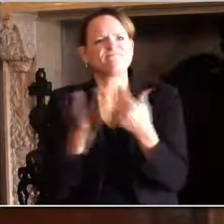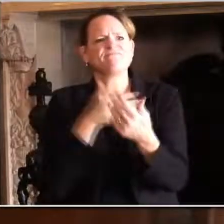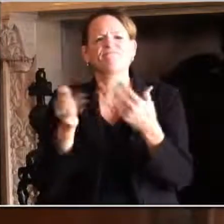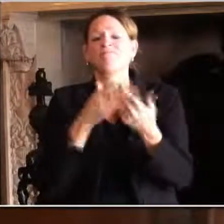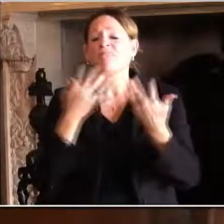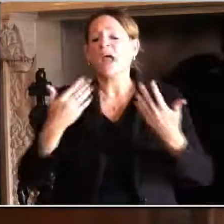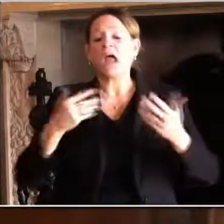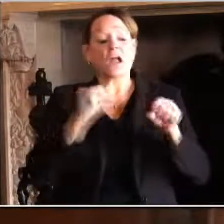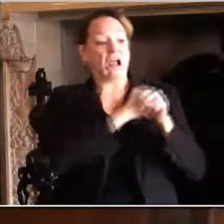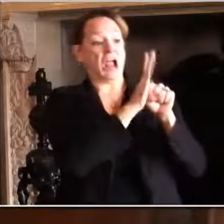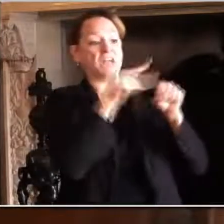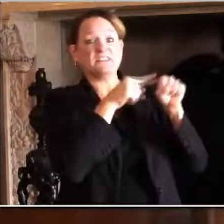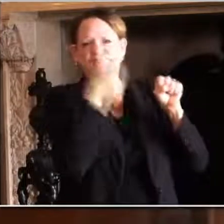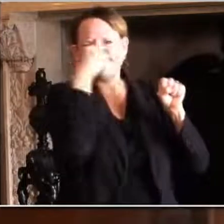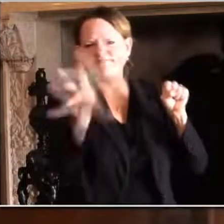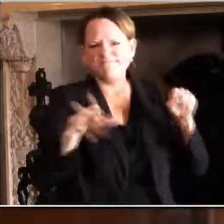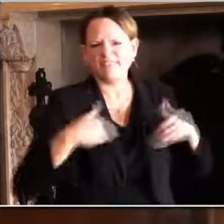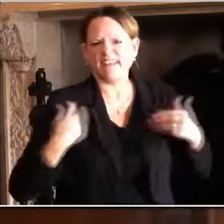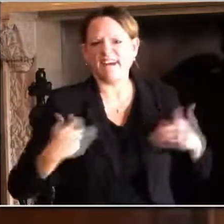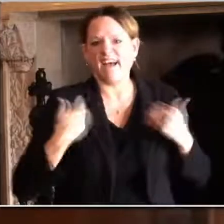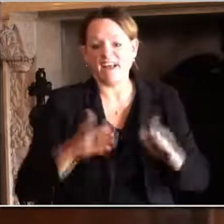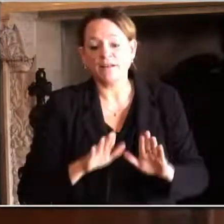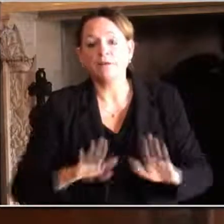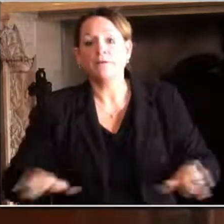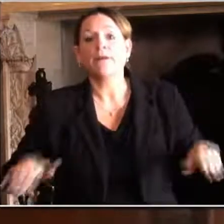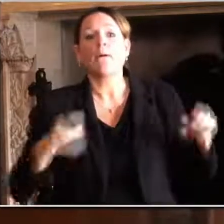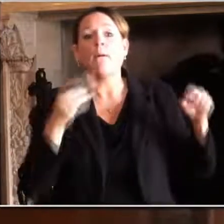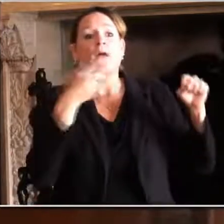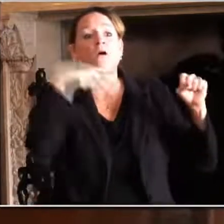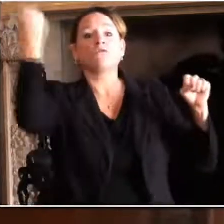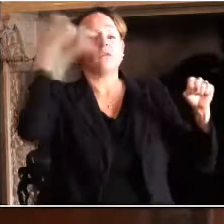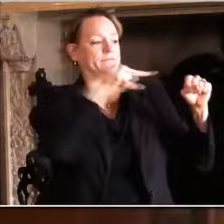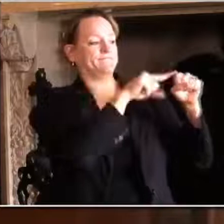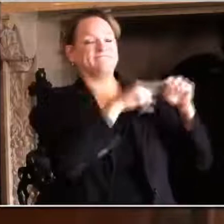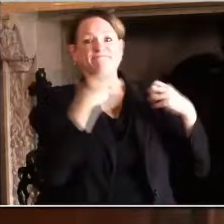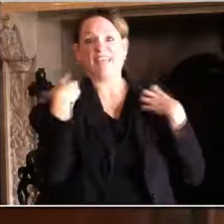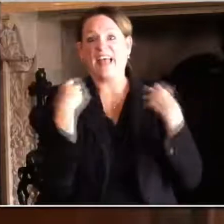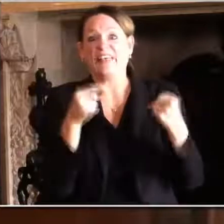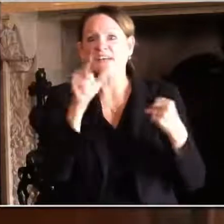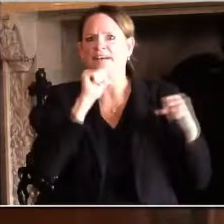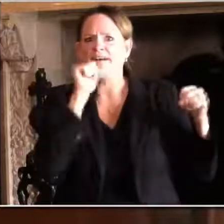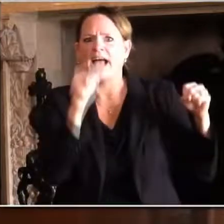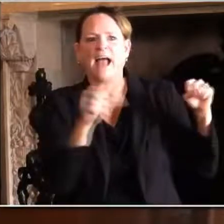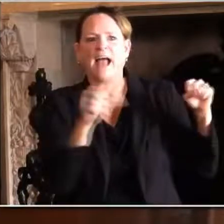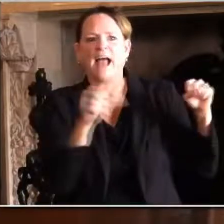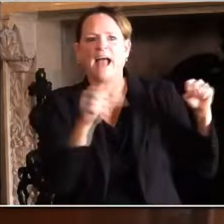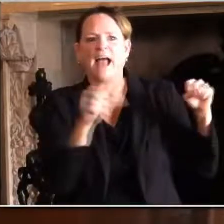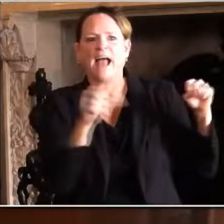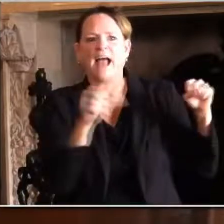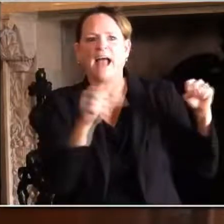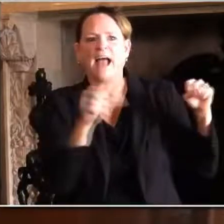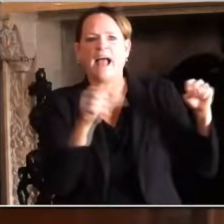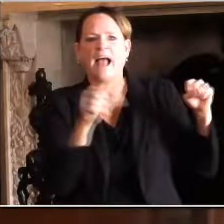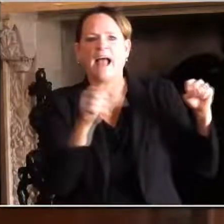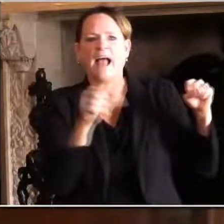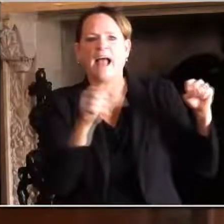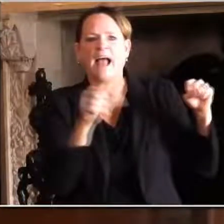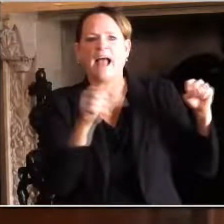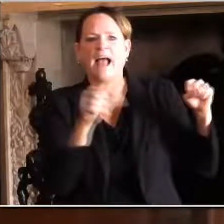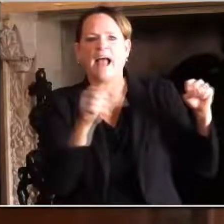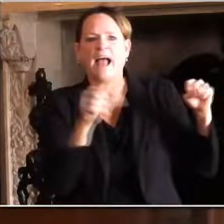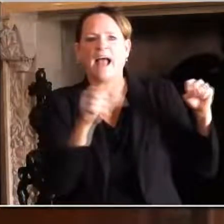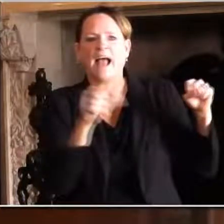whether you're a Republican or Democrat. I know there have been those who've demanded a piecemeal rather than a statewide